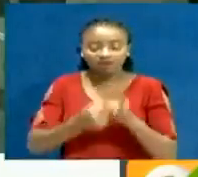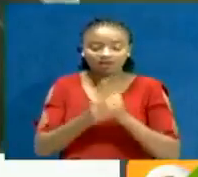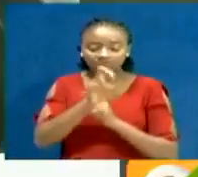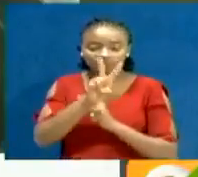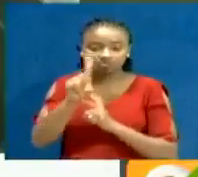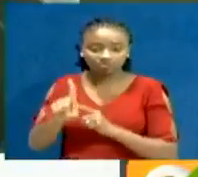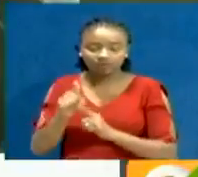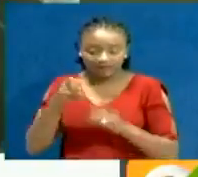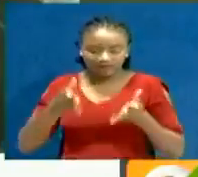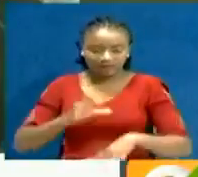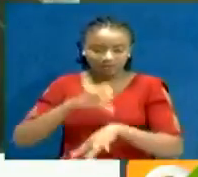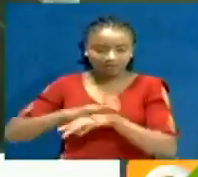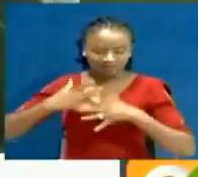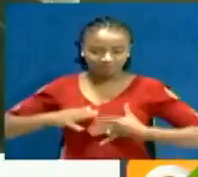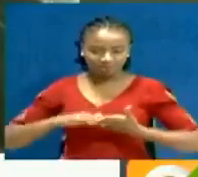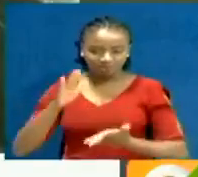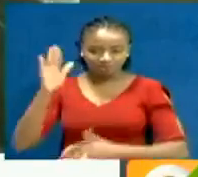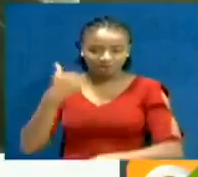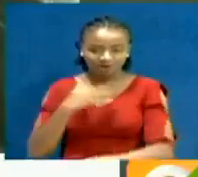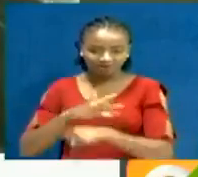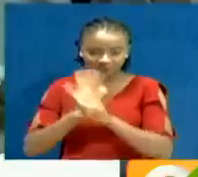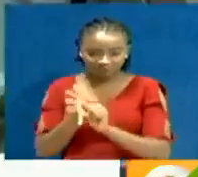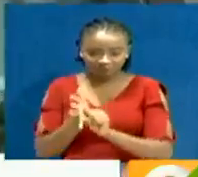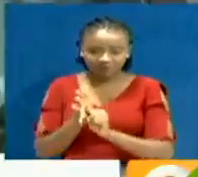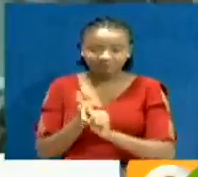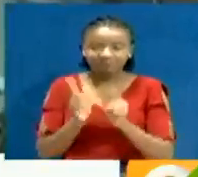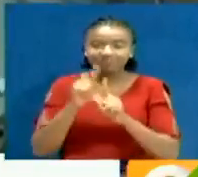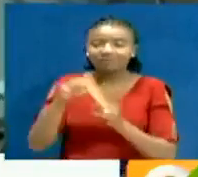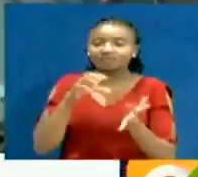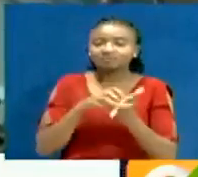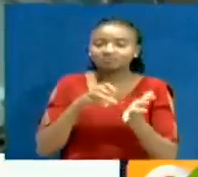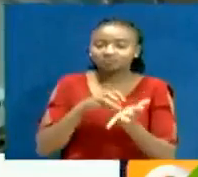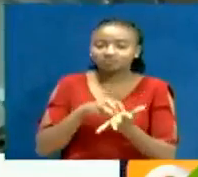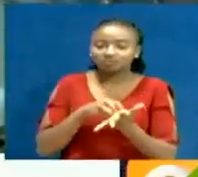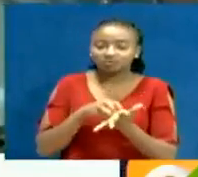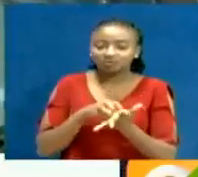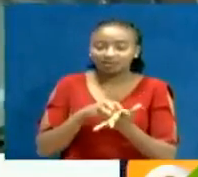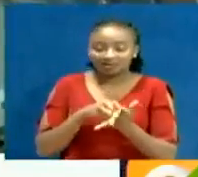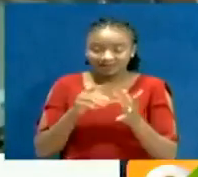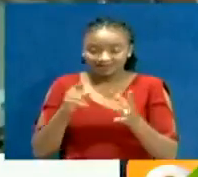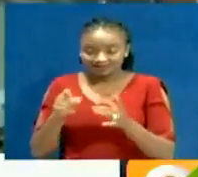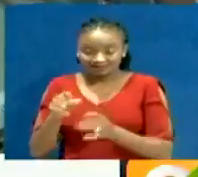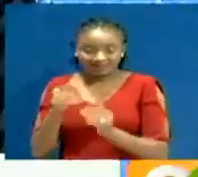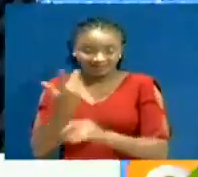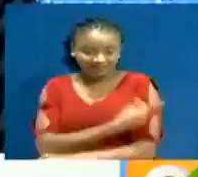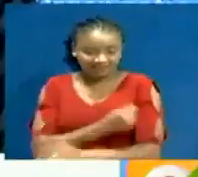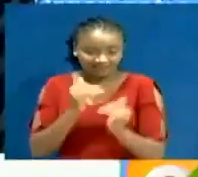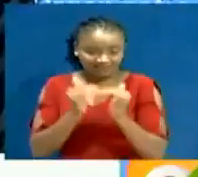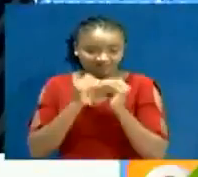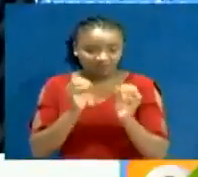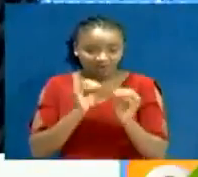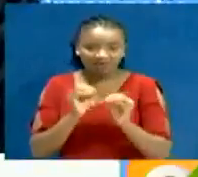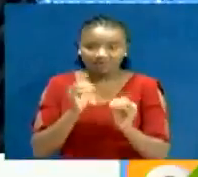has so far recorded more cases than the whole of 2020, the crisis that is vaccine inequity should be taken seriously.